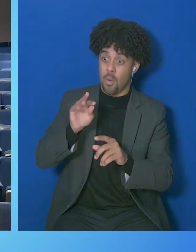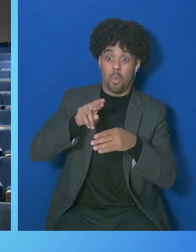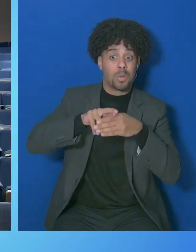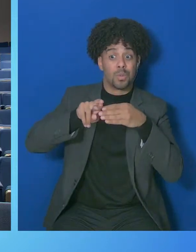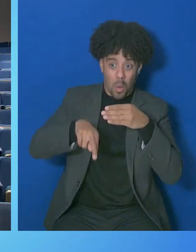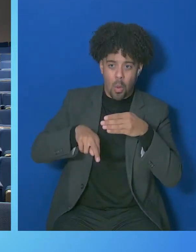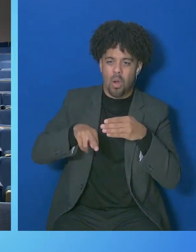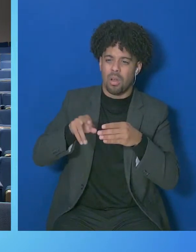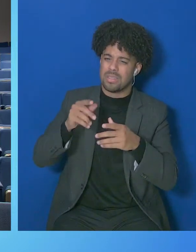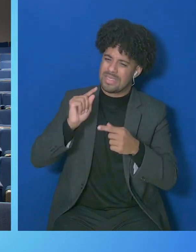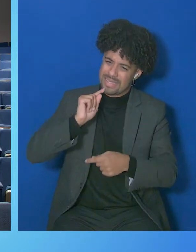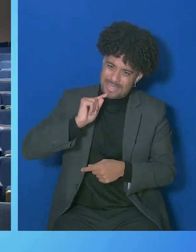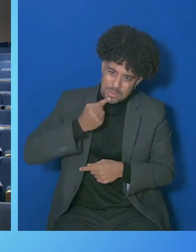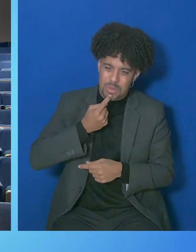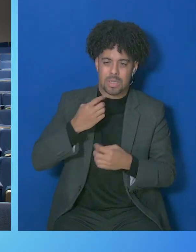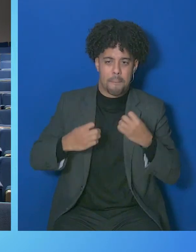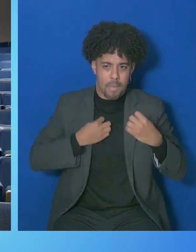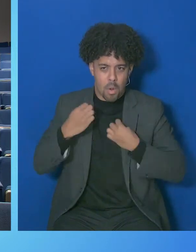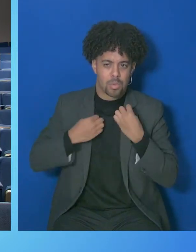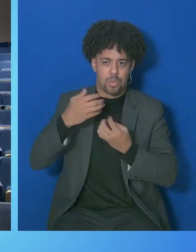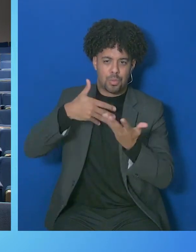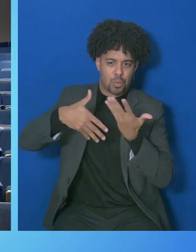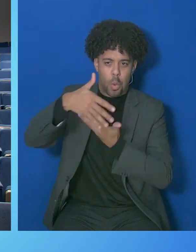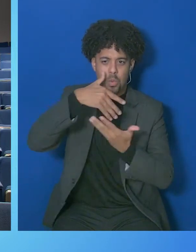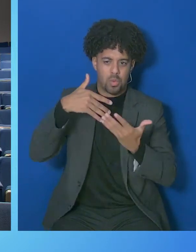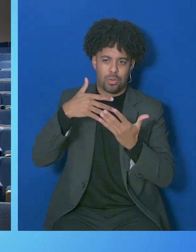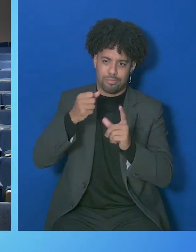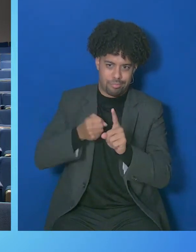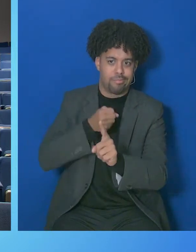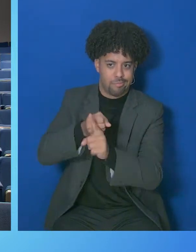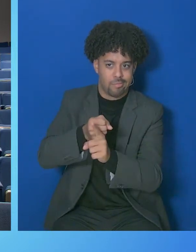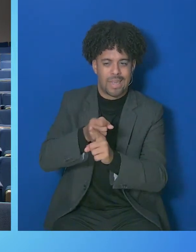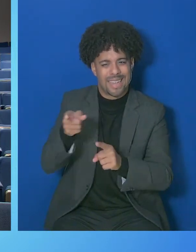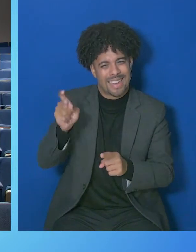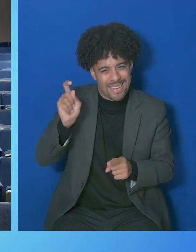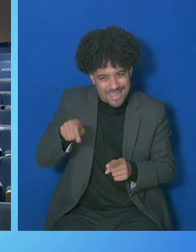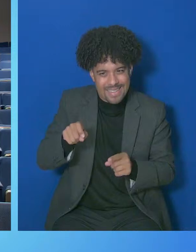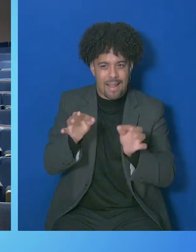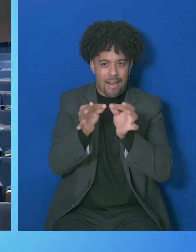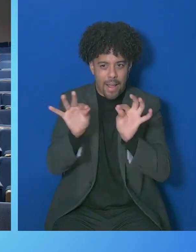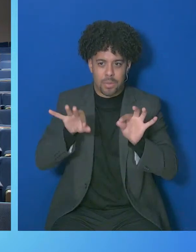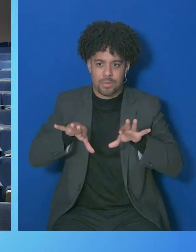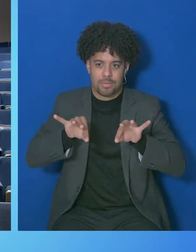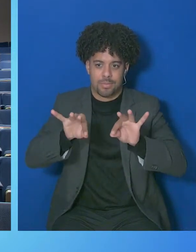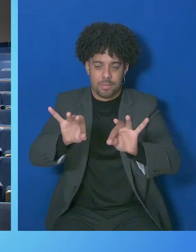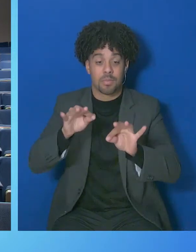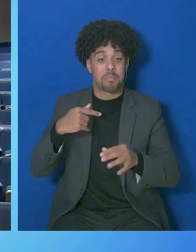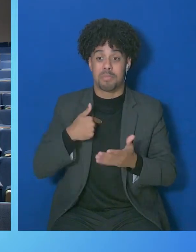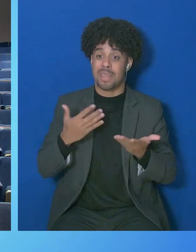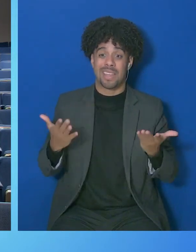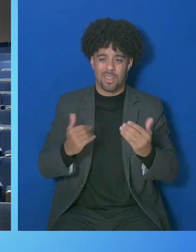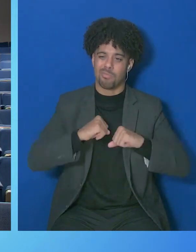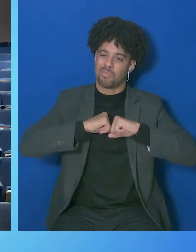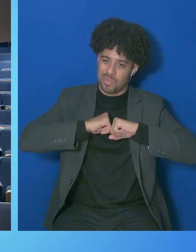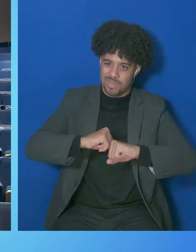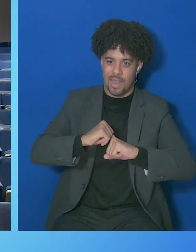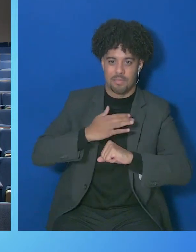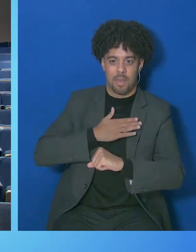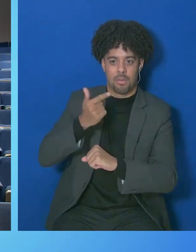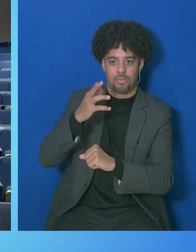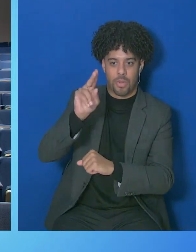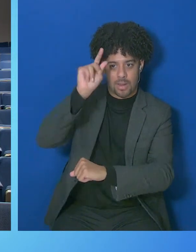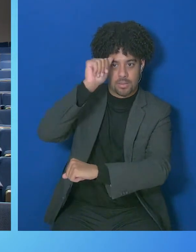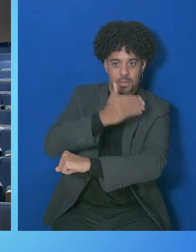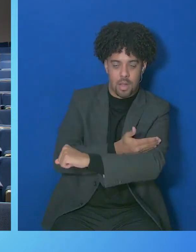health. Elias needs language acquisition. I am here to protect him, and ASDB needs to change the policy so